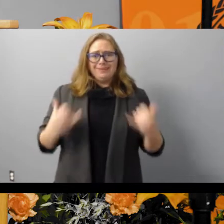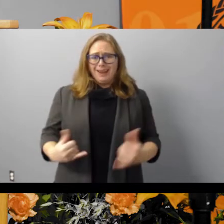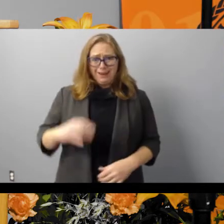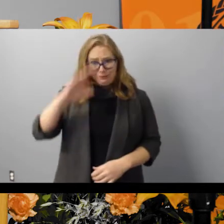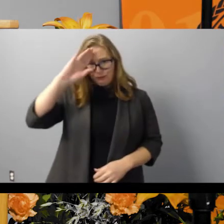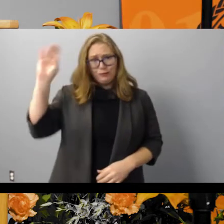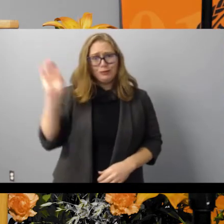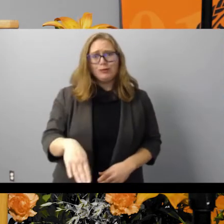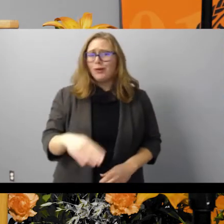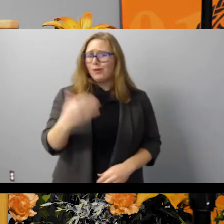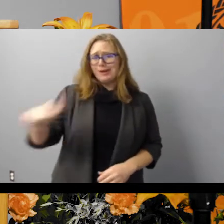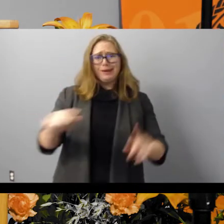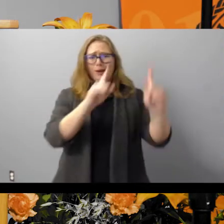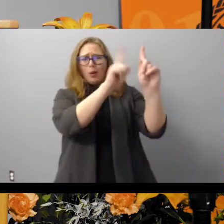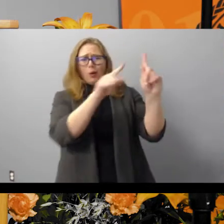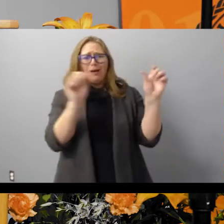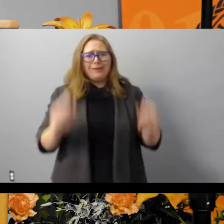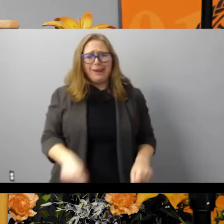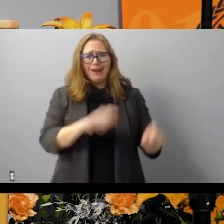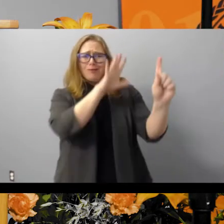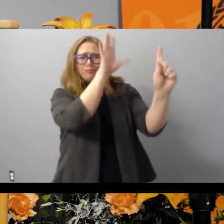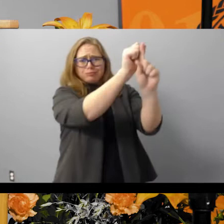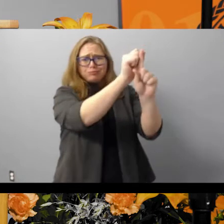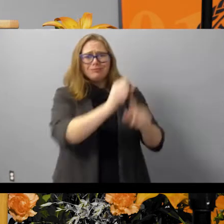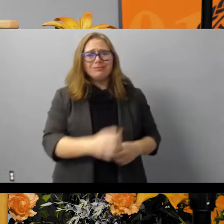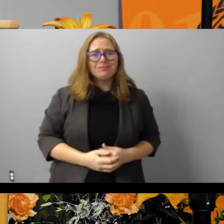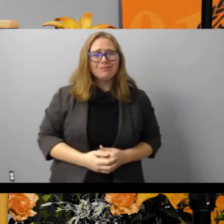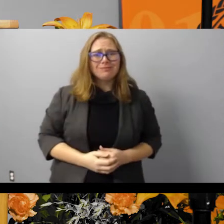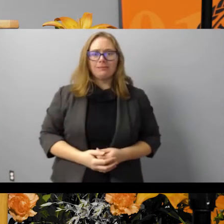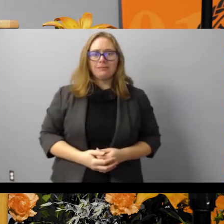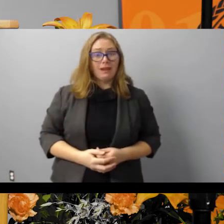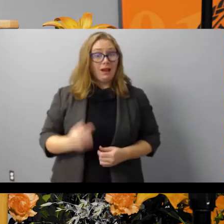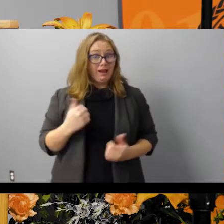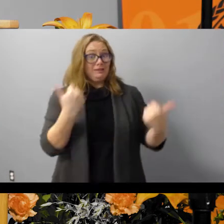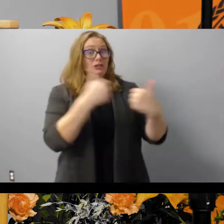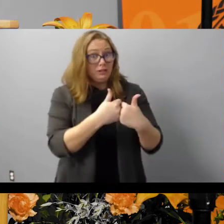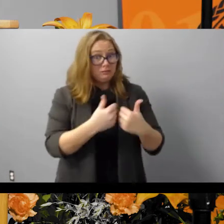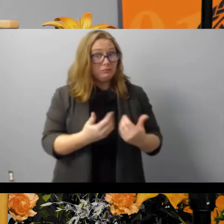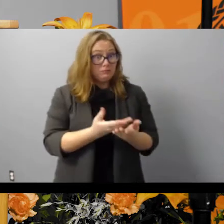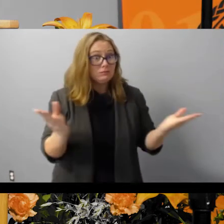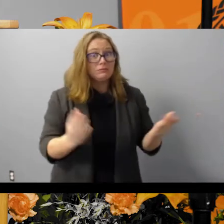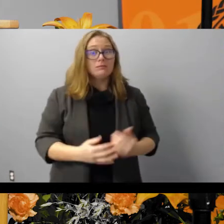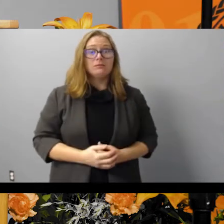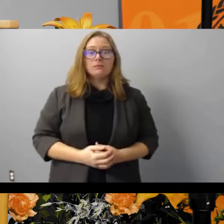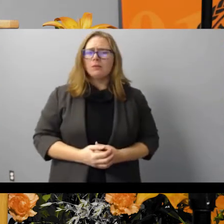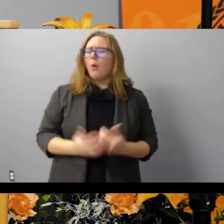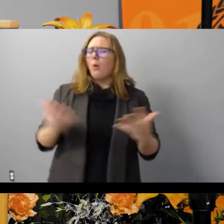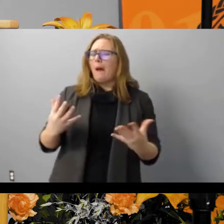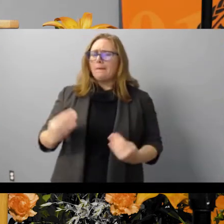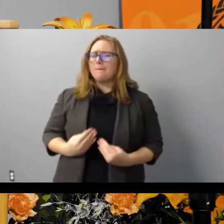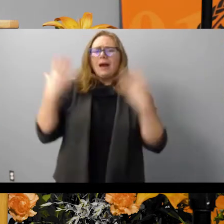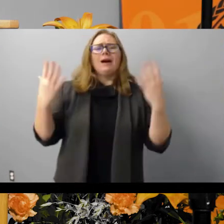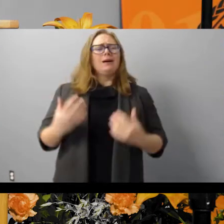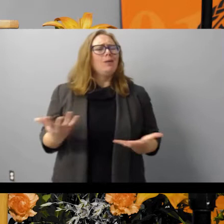Know that from where you are today, you can achieve whatever you set your mind to. And I call on you to set your mind to